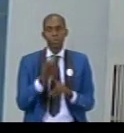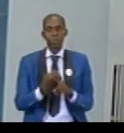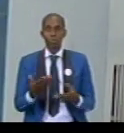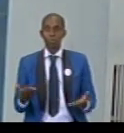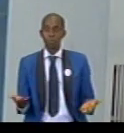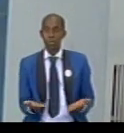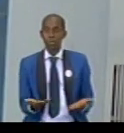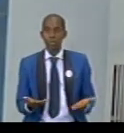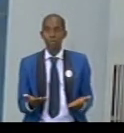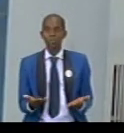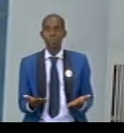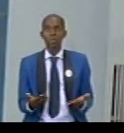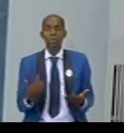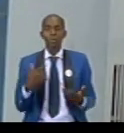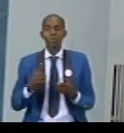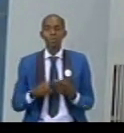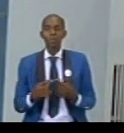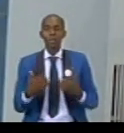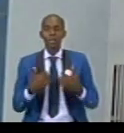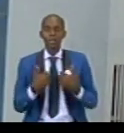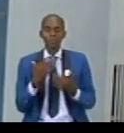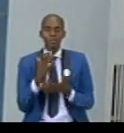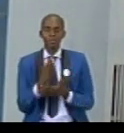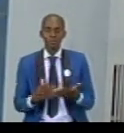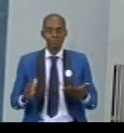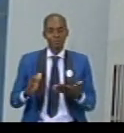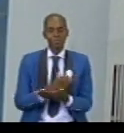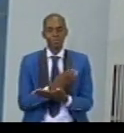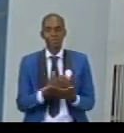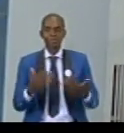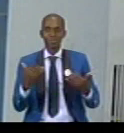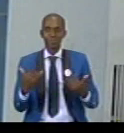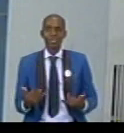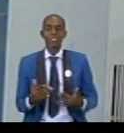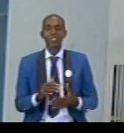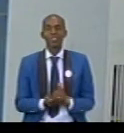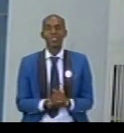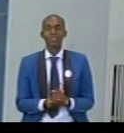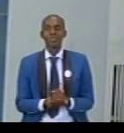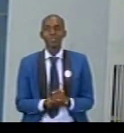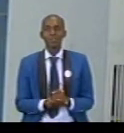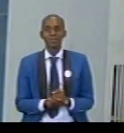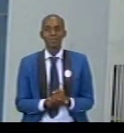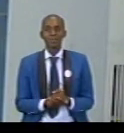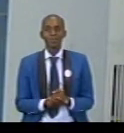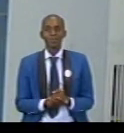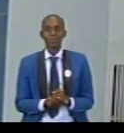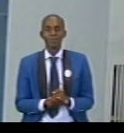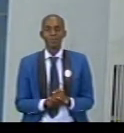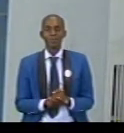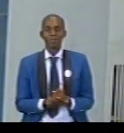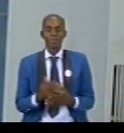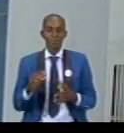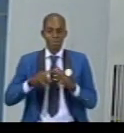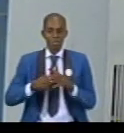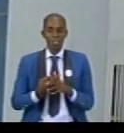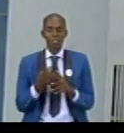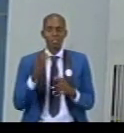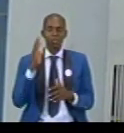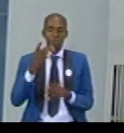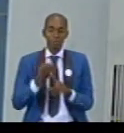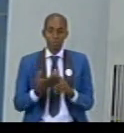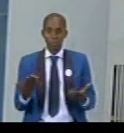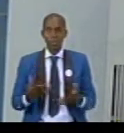let Orchestra give us an appetizer now. We are starting testimony at the Alpha location. Orchestra,